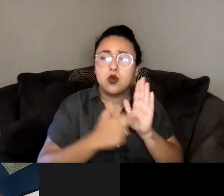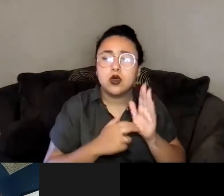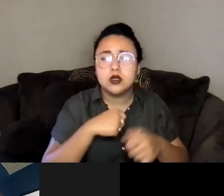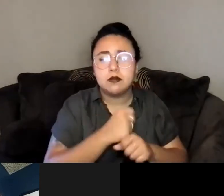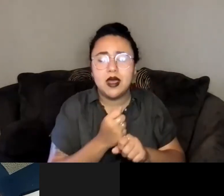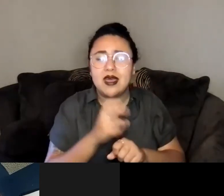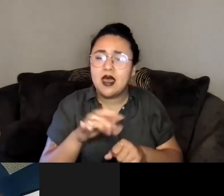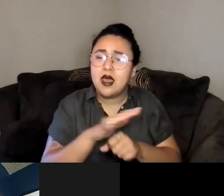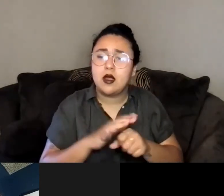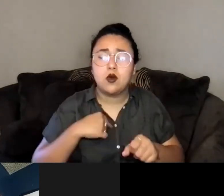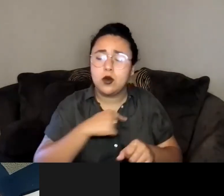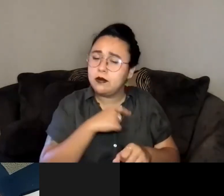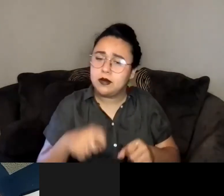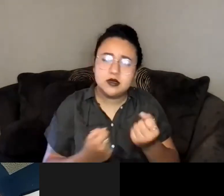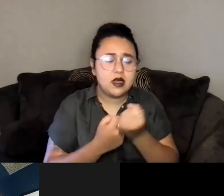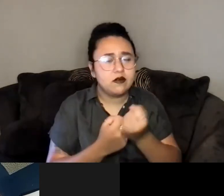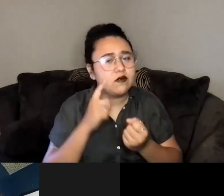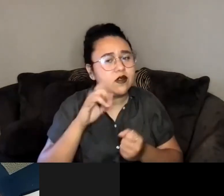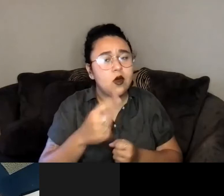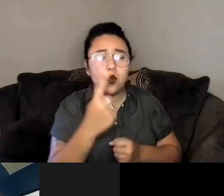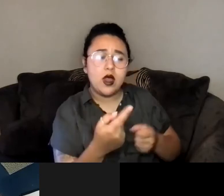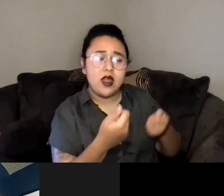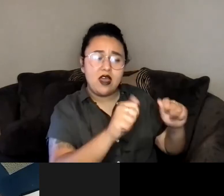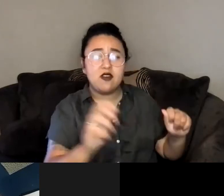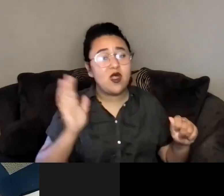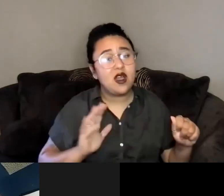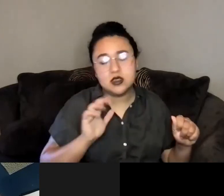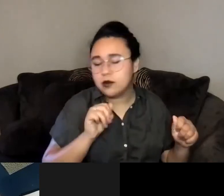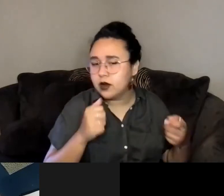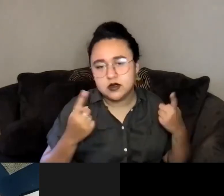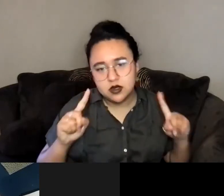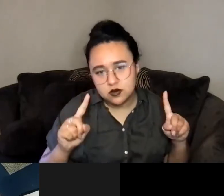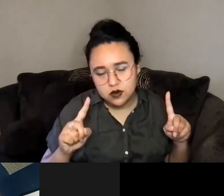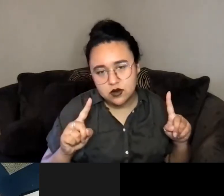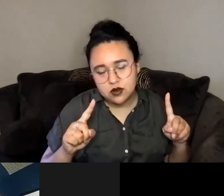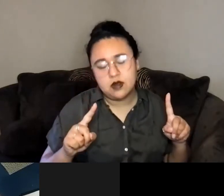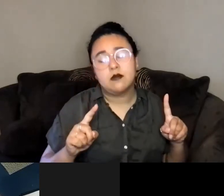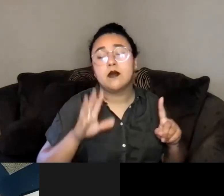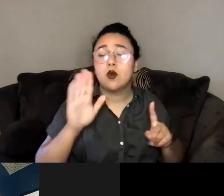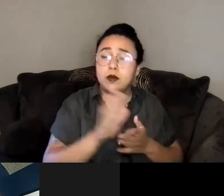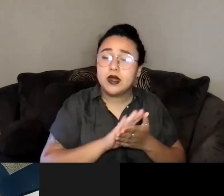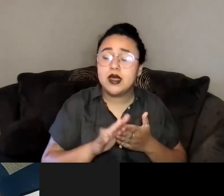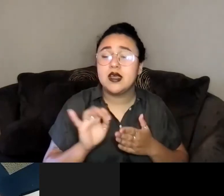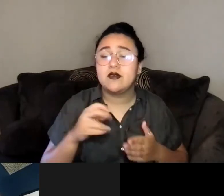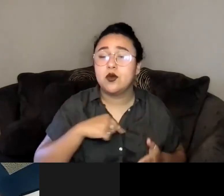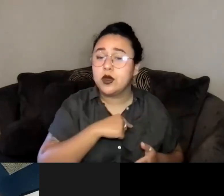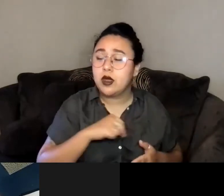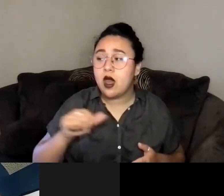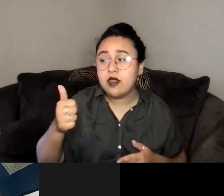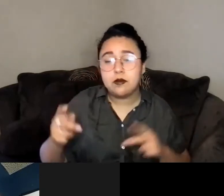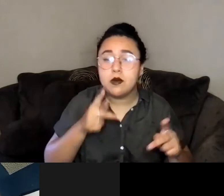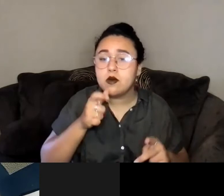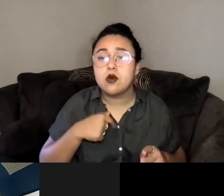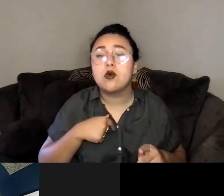absolutely. Mm-hmm. Unfortunately, like the one effort wasn't successful, but it would be nice if we had other people that were picking up